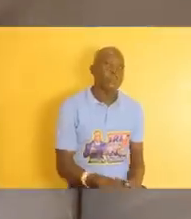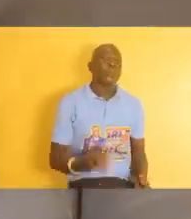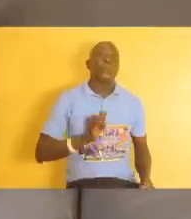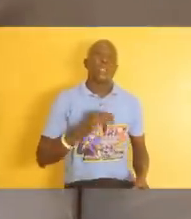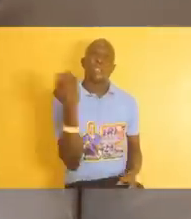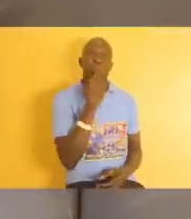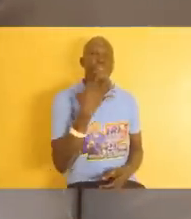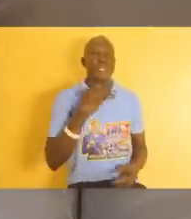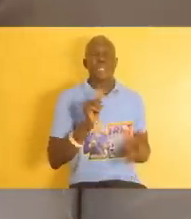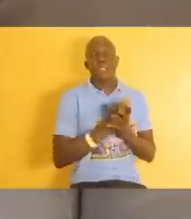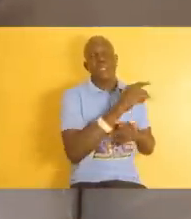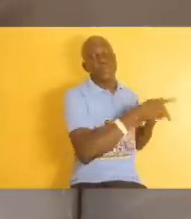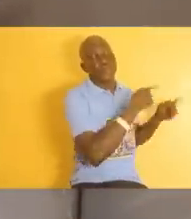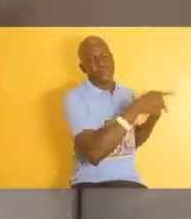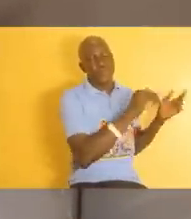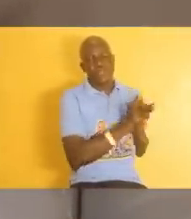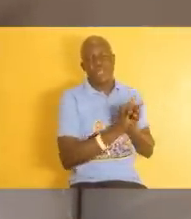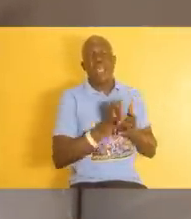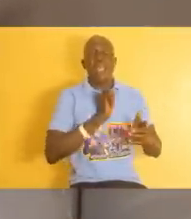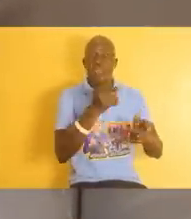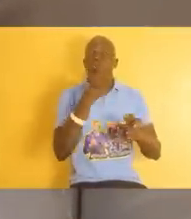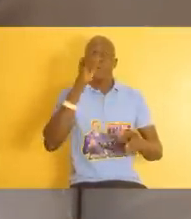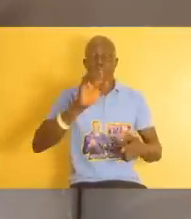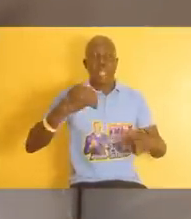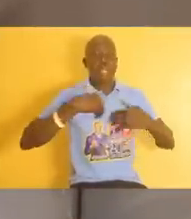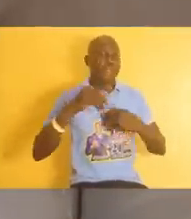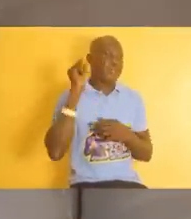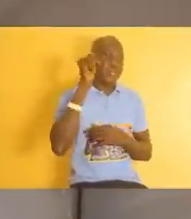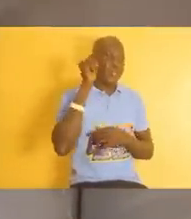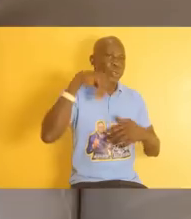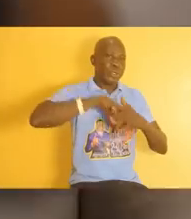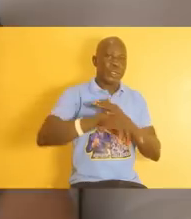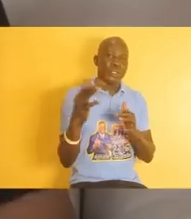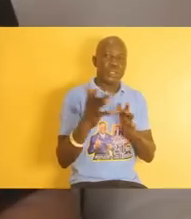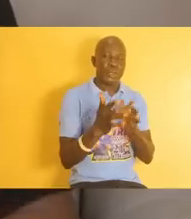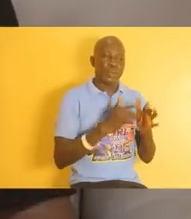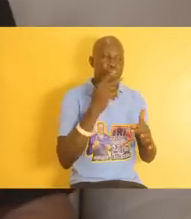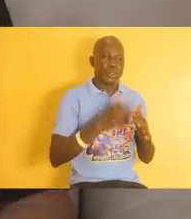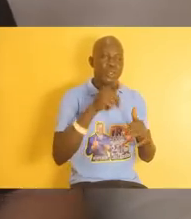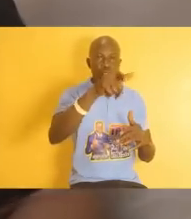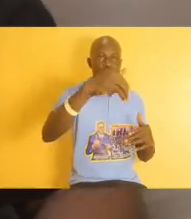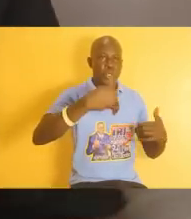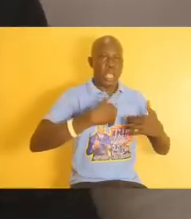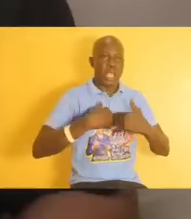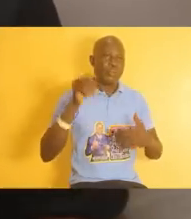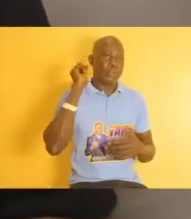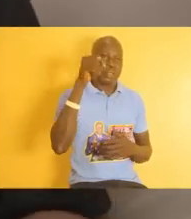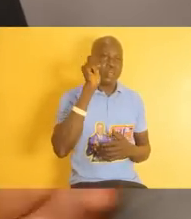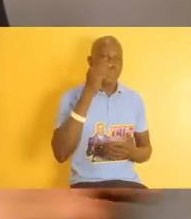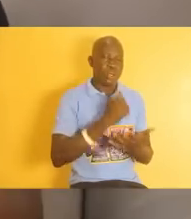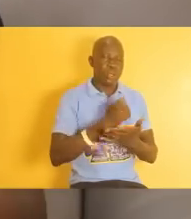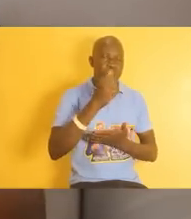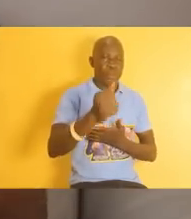Sorobi woli. I speak as a prophet. Alu gboro ni eri ni o. You must have testimony. Loruko Jesu. In the name of Jesus. O ma ni testimony. Amen. You